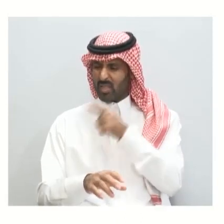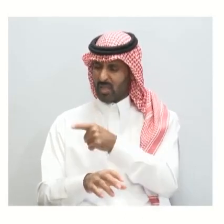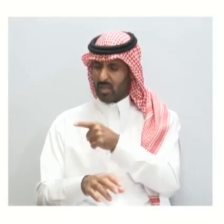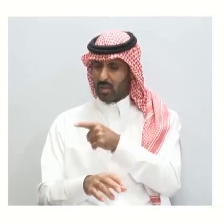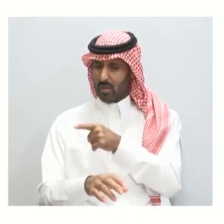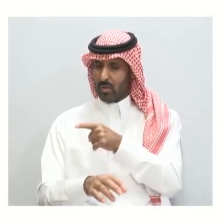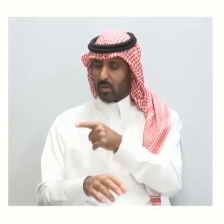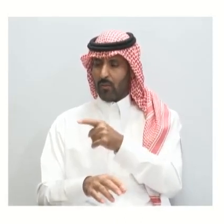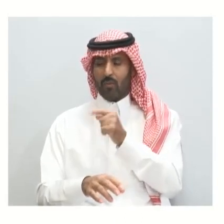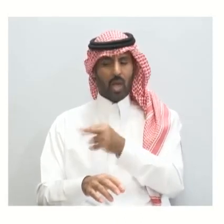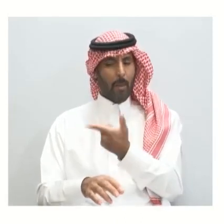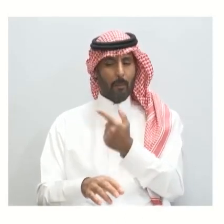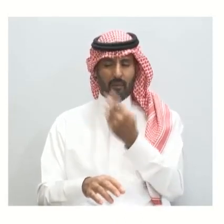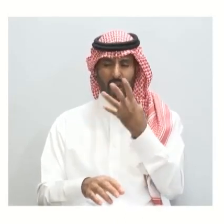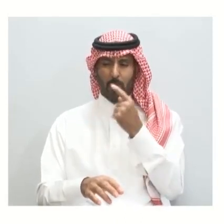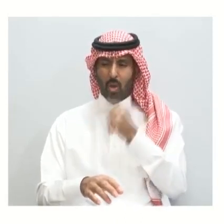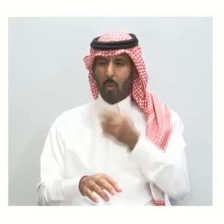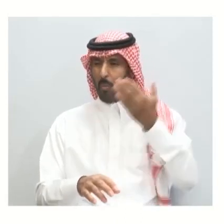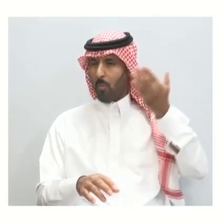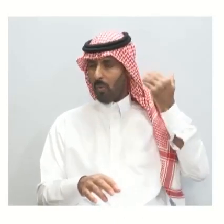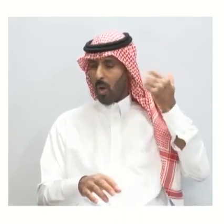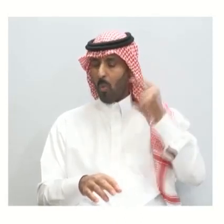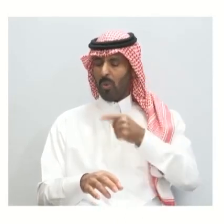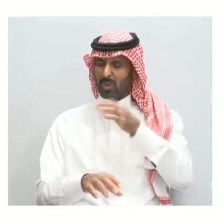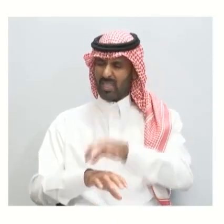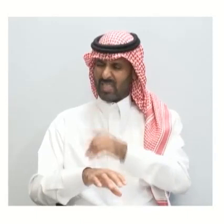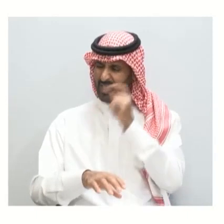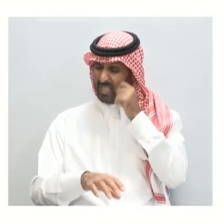have counted, so we have four days.